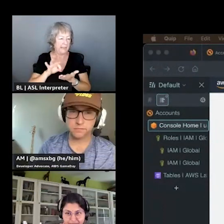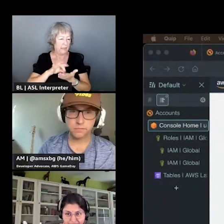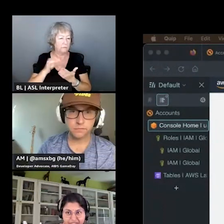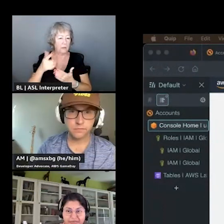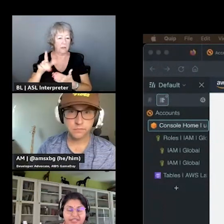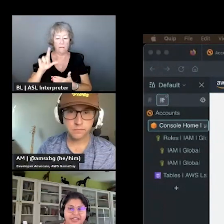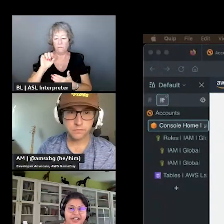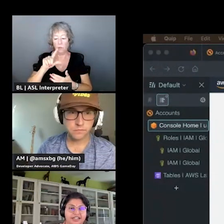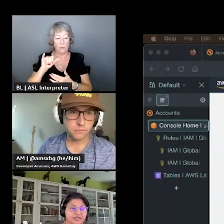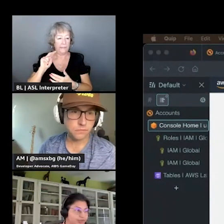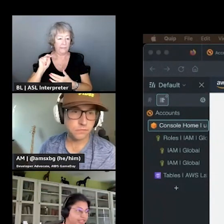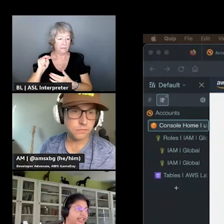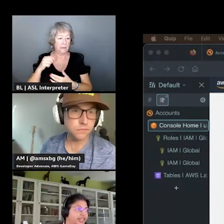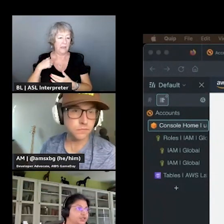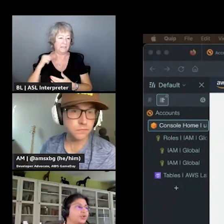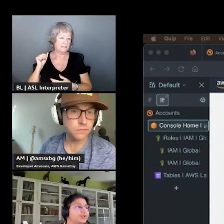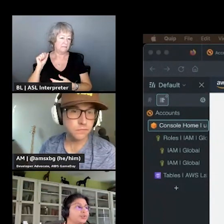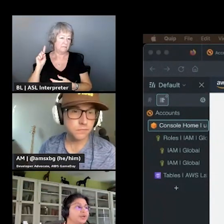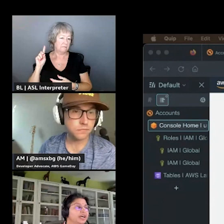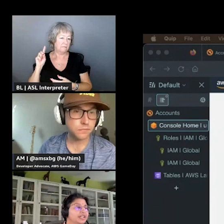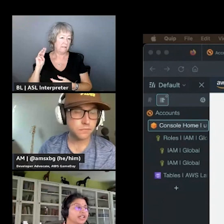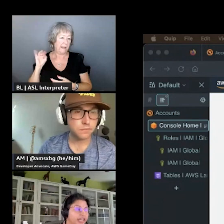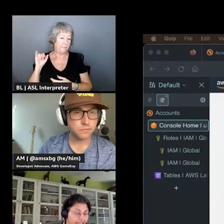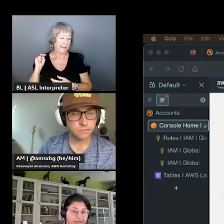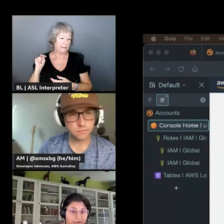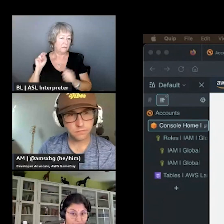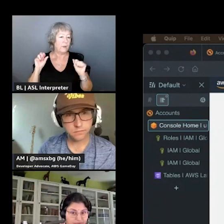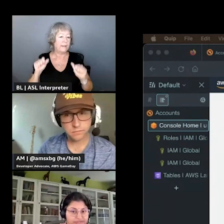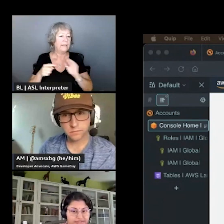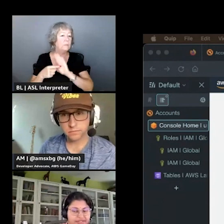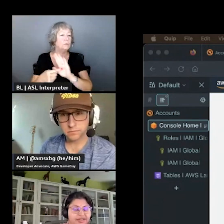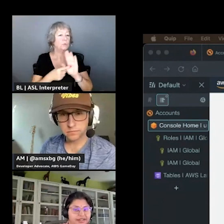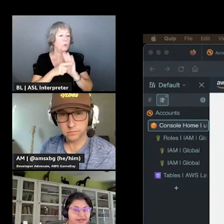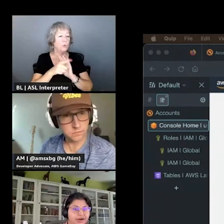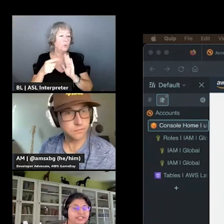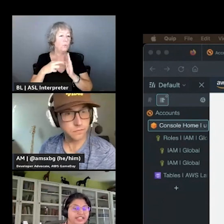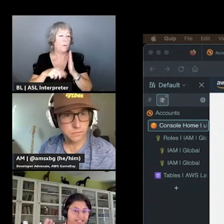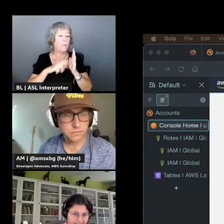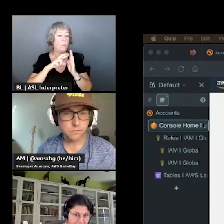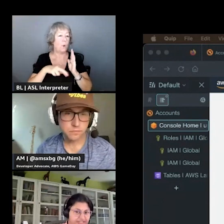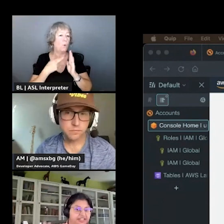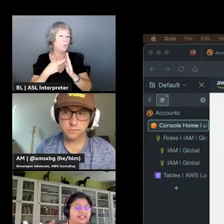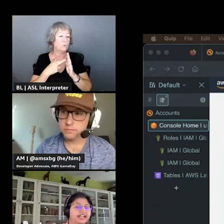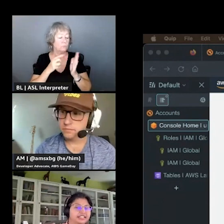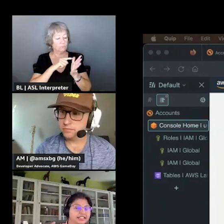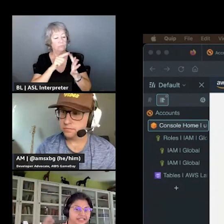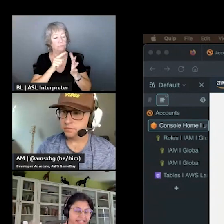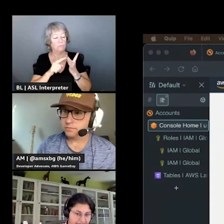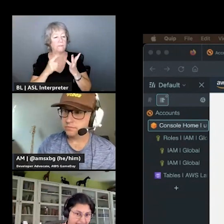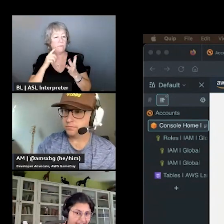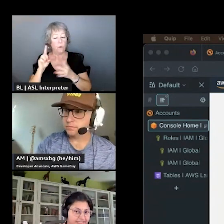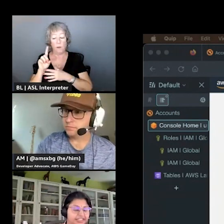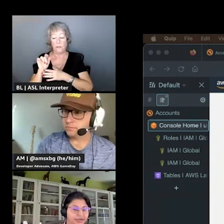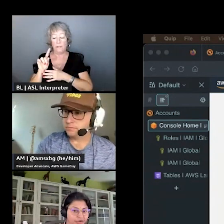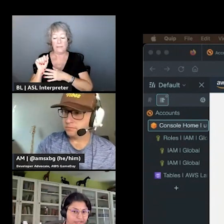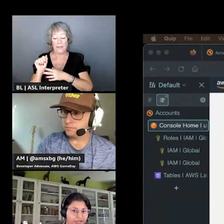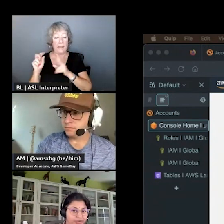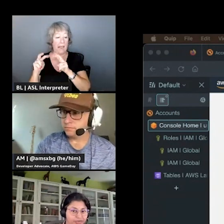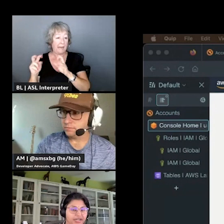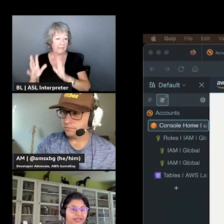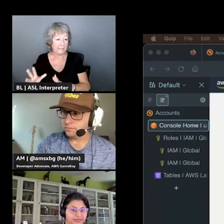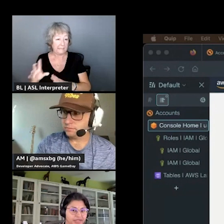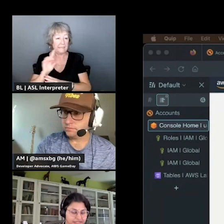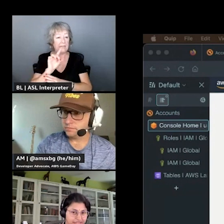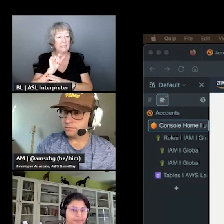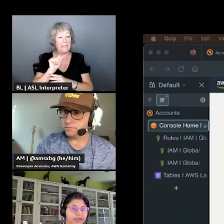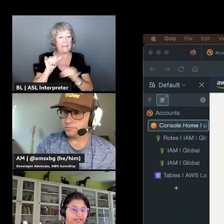a IAM admin so that I can show you the IAM roles of the data engineer and the data analyst that I'm going